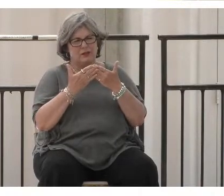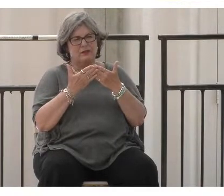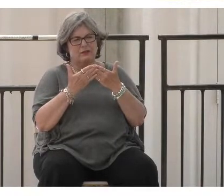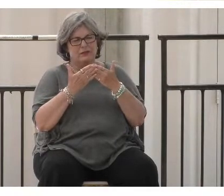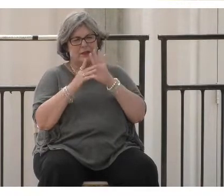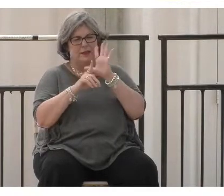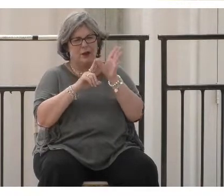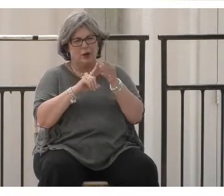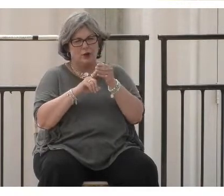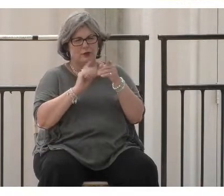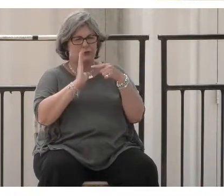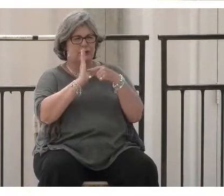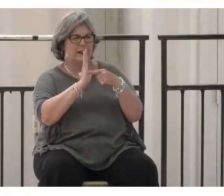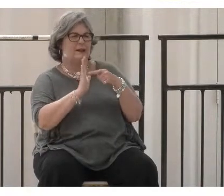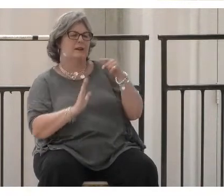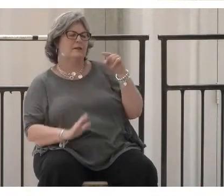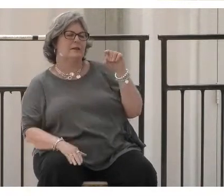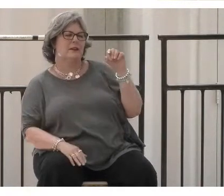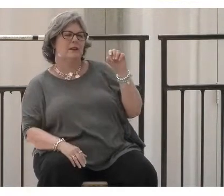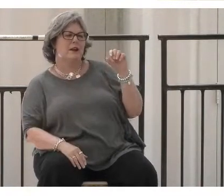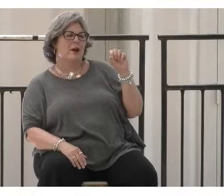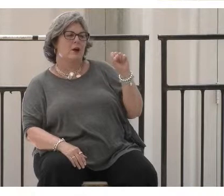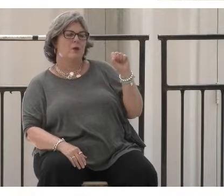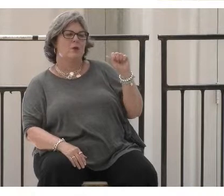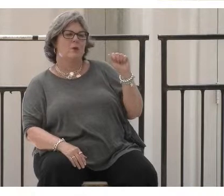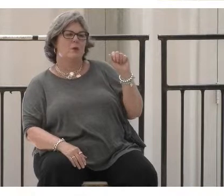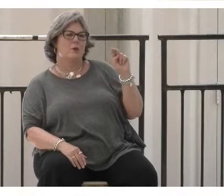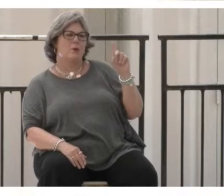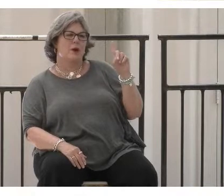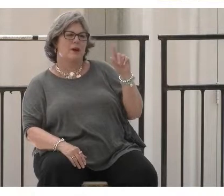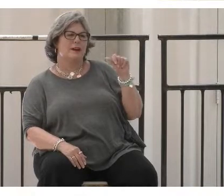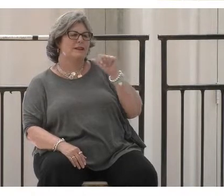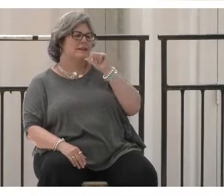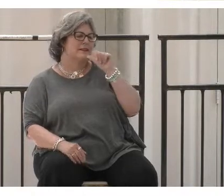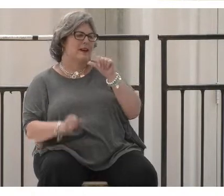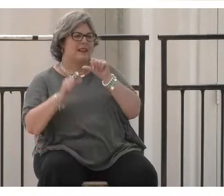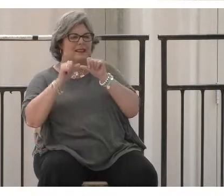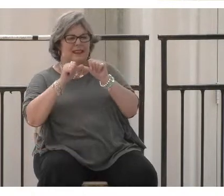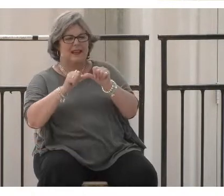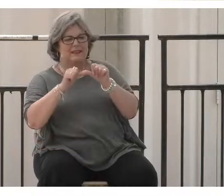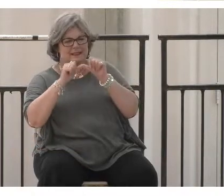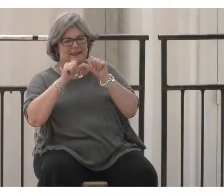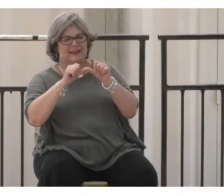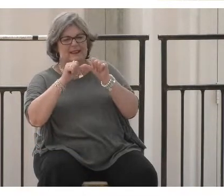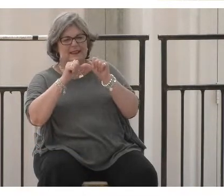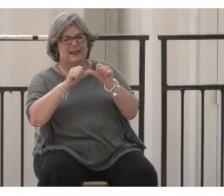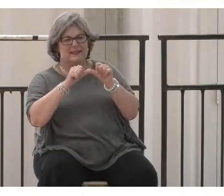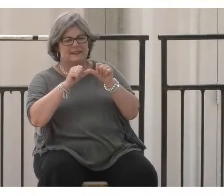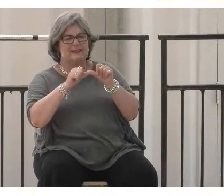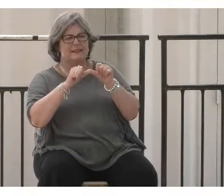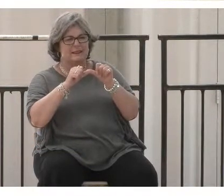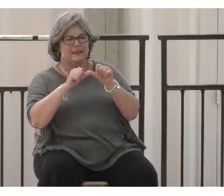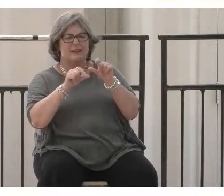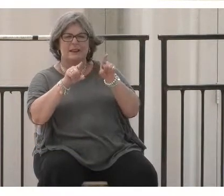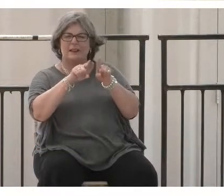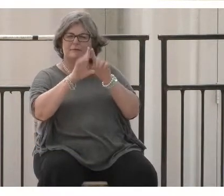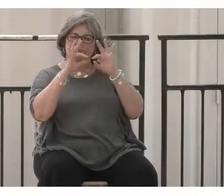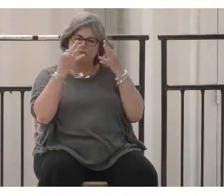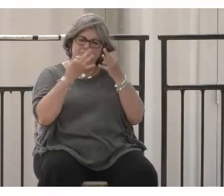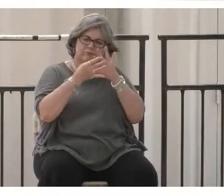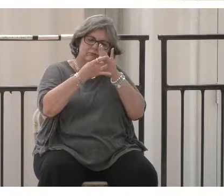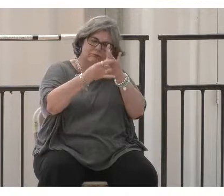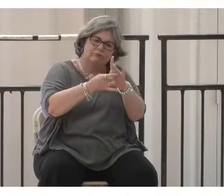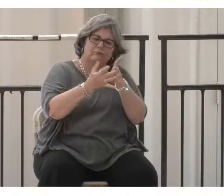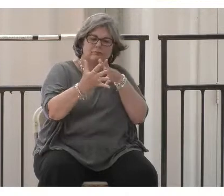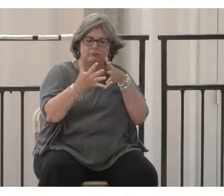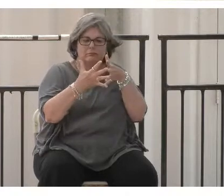to echo what Sandra just said, that which is non-lasting and lasting, tangible, ephemeral, is also very much a part of